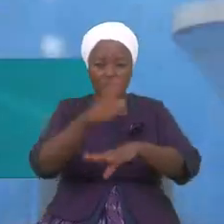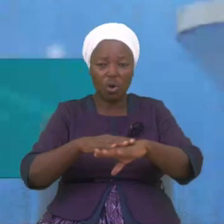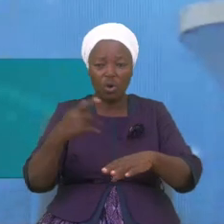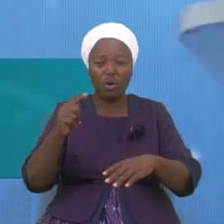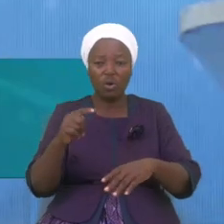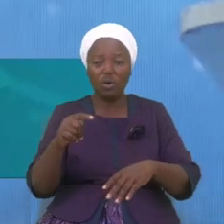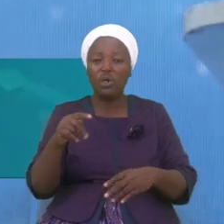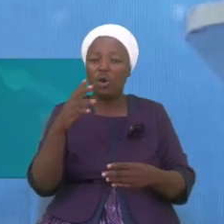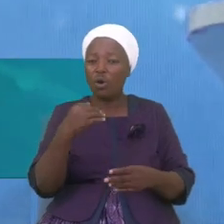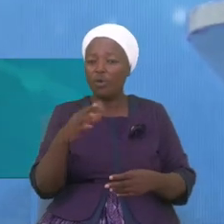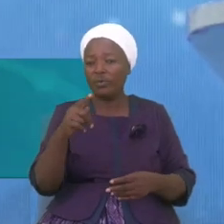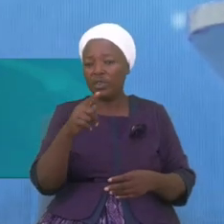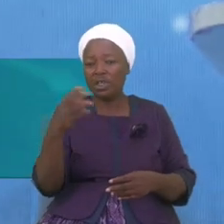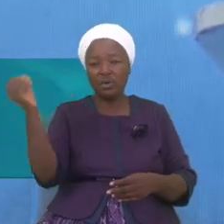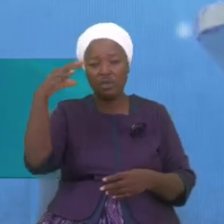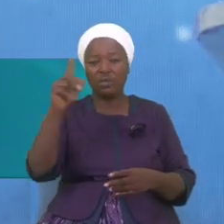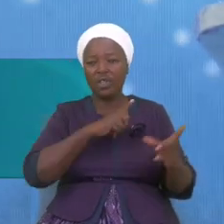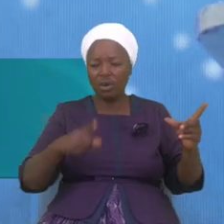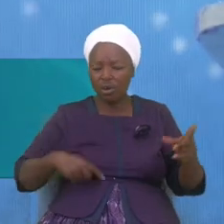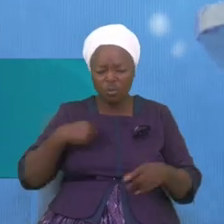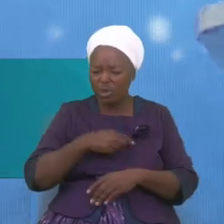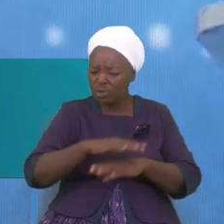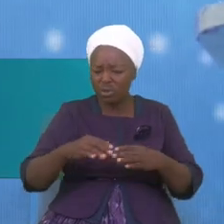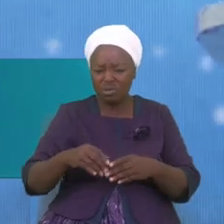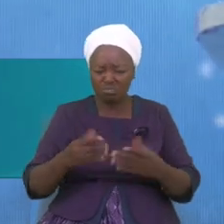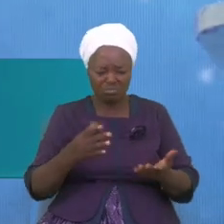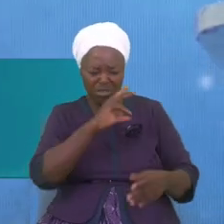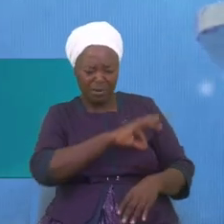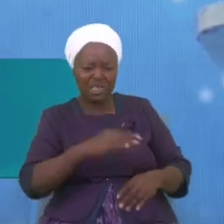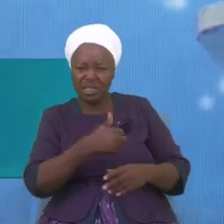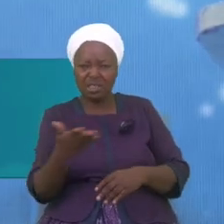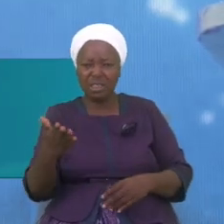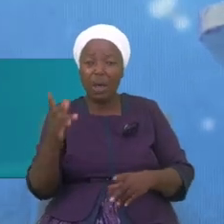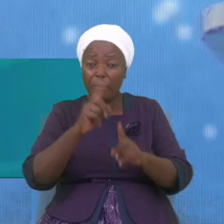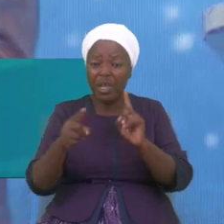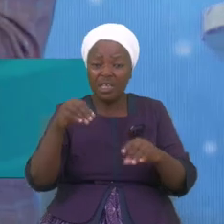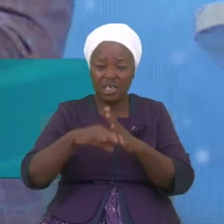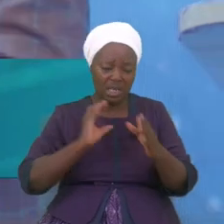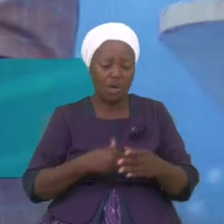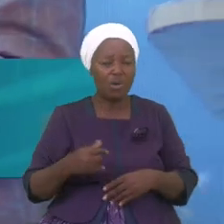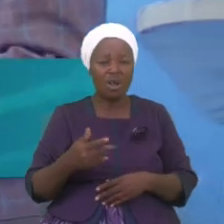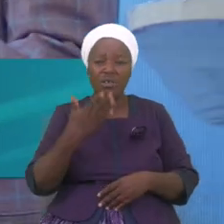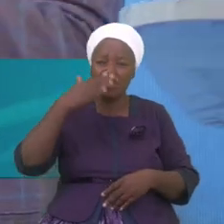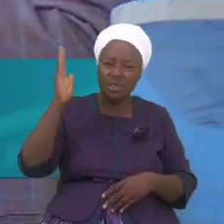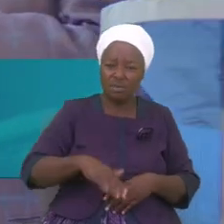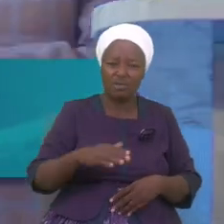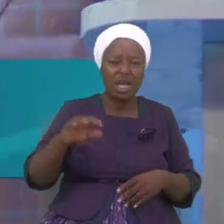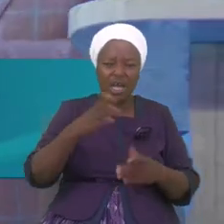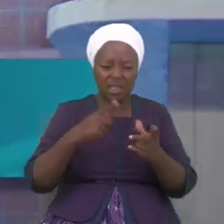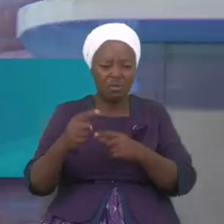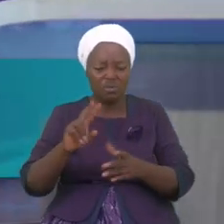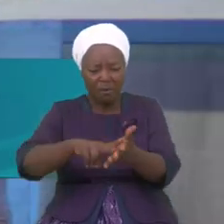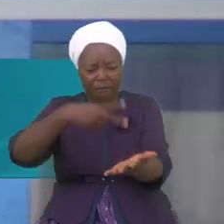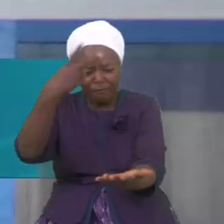left us alone to perish in our degradation. In our evil, we fell into that